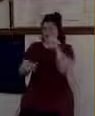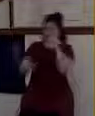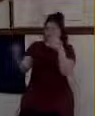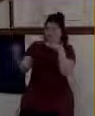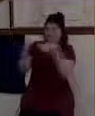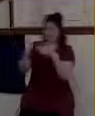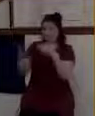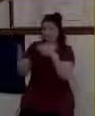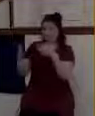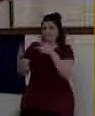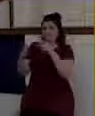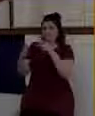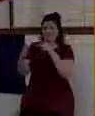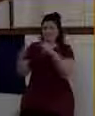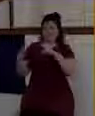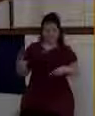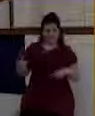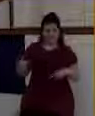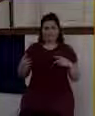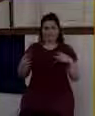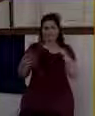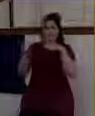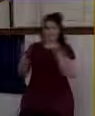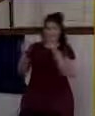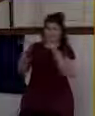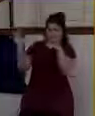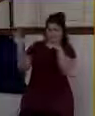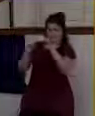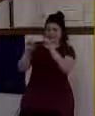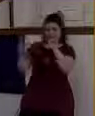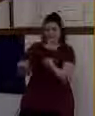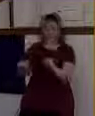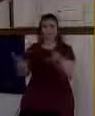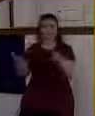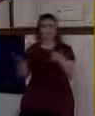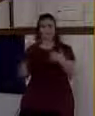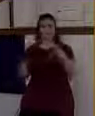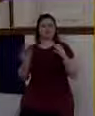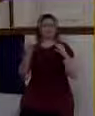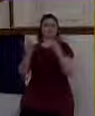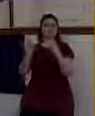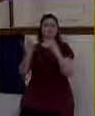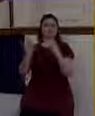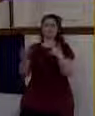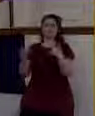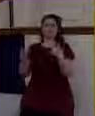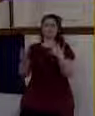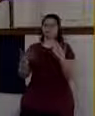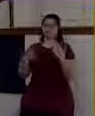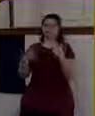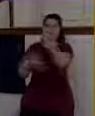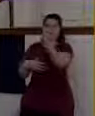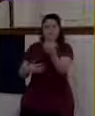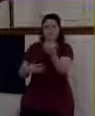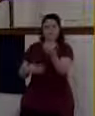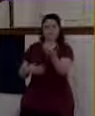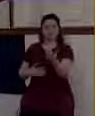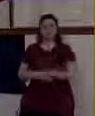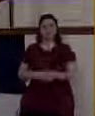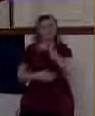system. He really rides off into the wilderness victoriously. But let me